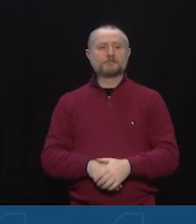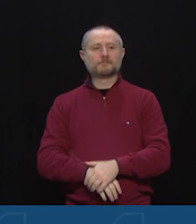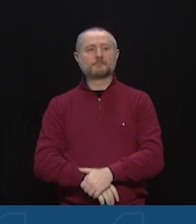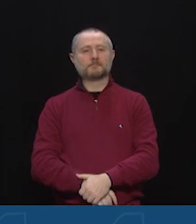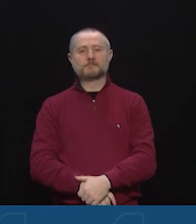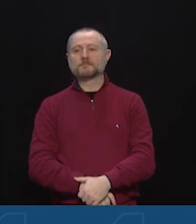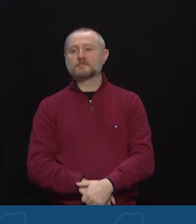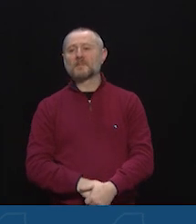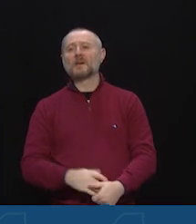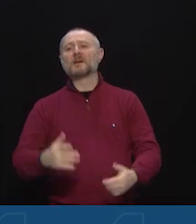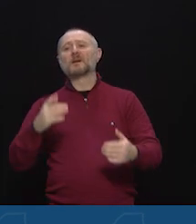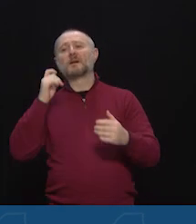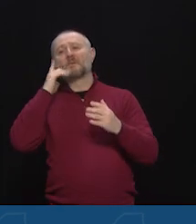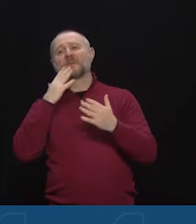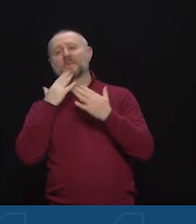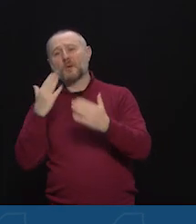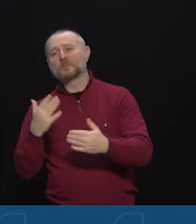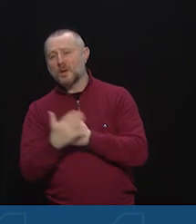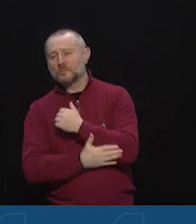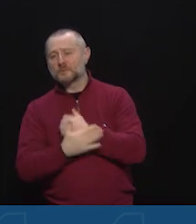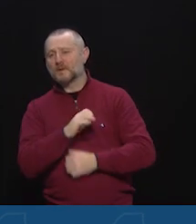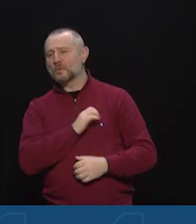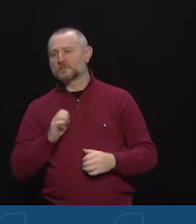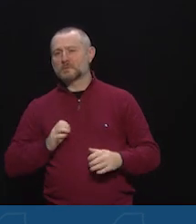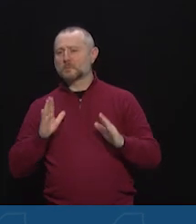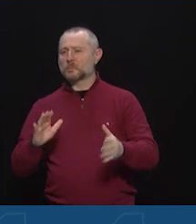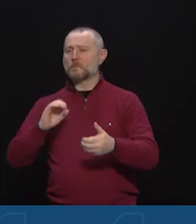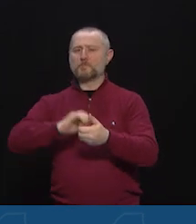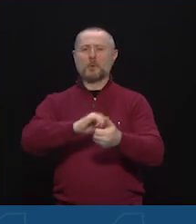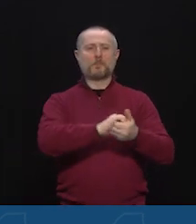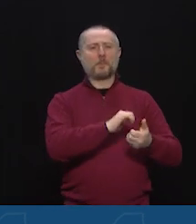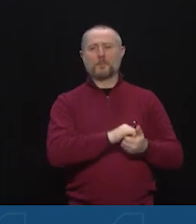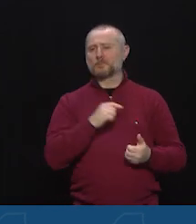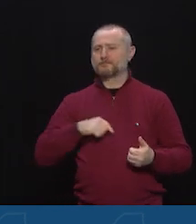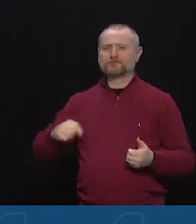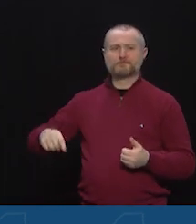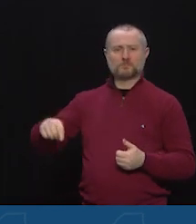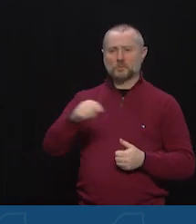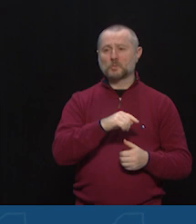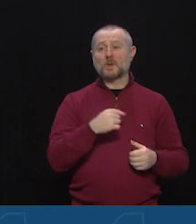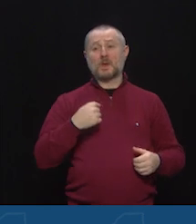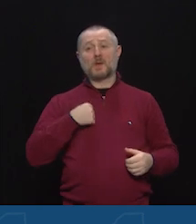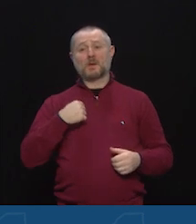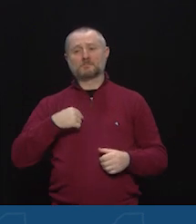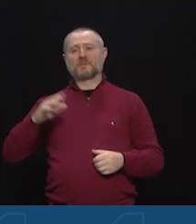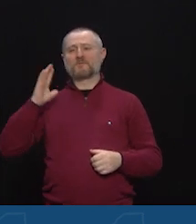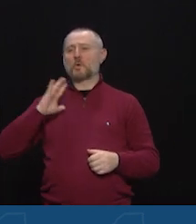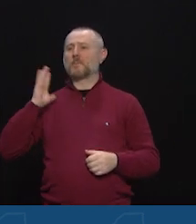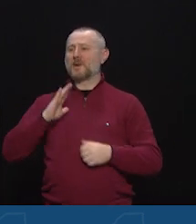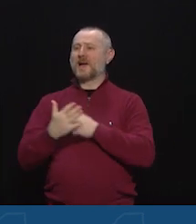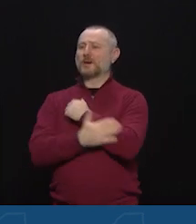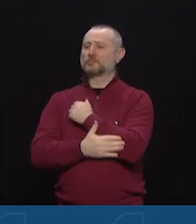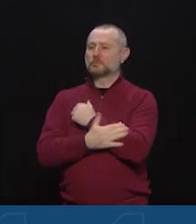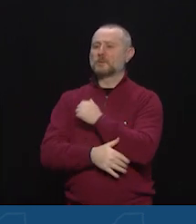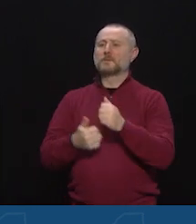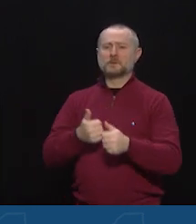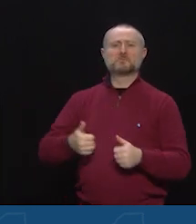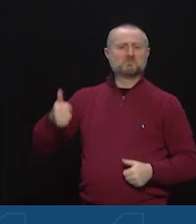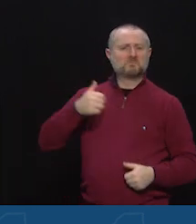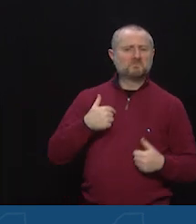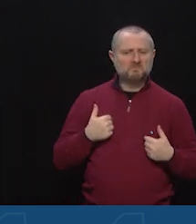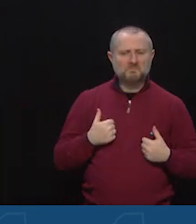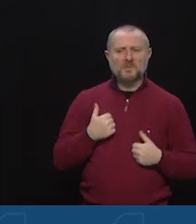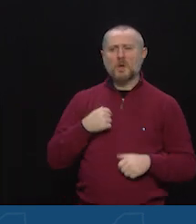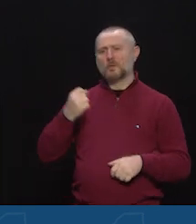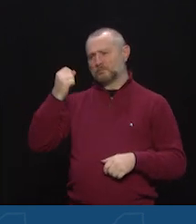Thank you, County Executive. It is great to have partners on the ground like you. I'm a former county official myself, so I understand what it's like and